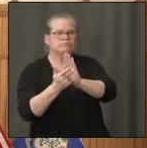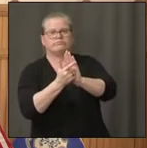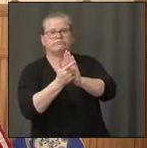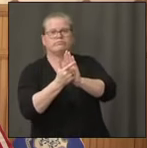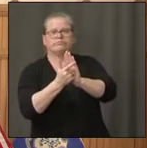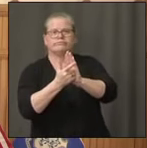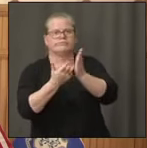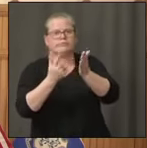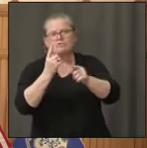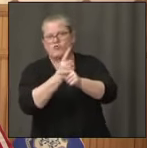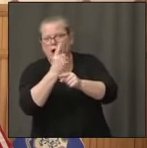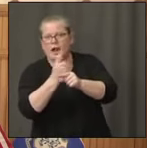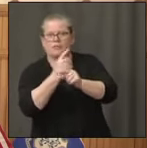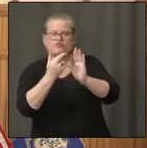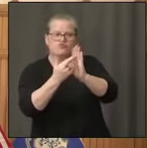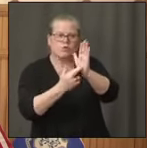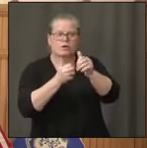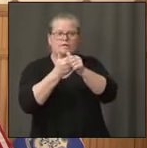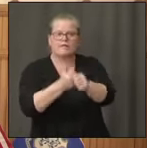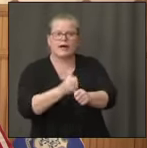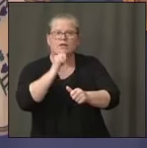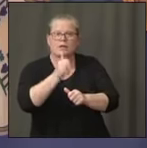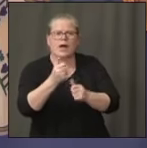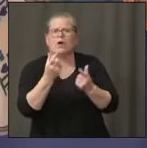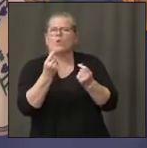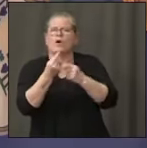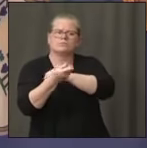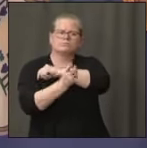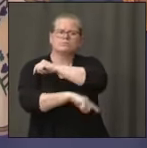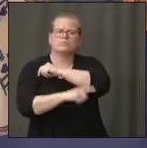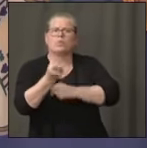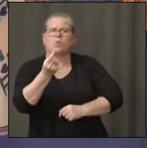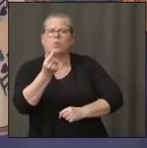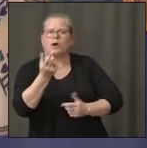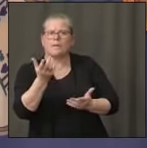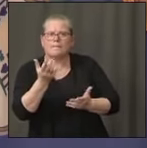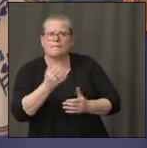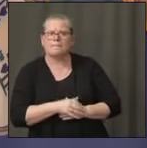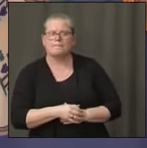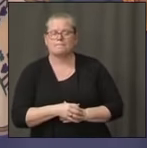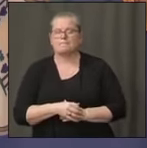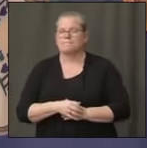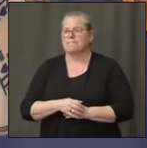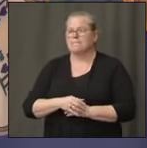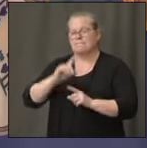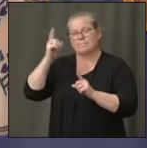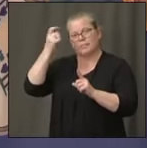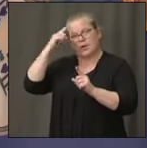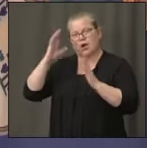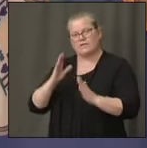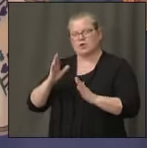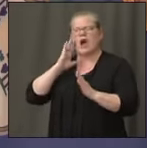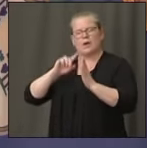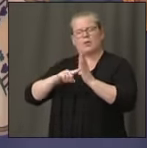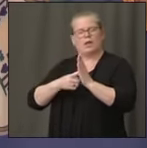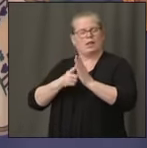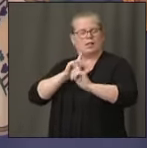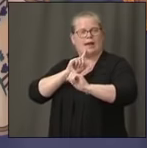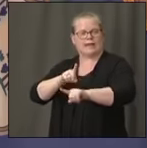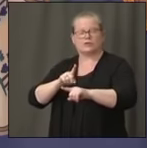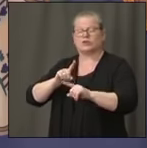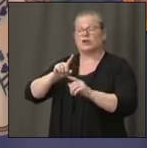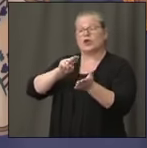proper protocol? Well, I'll start on that. But we just did an event about the nursing homes with the Bipartisan